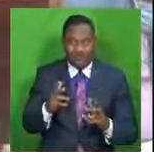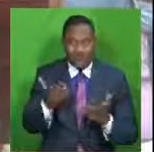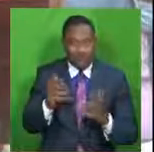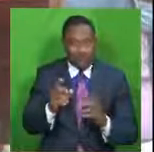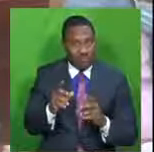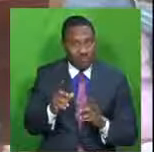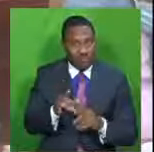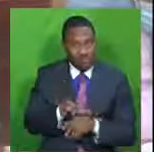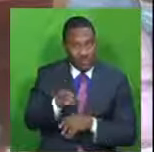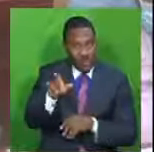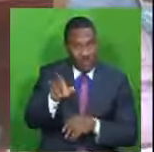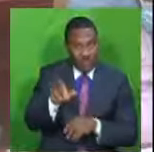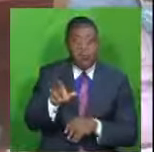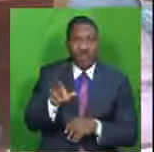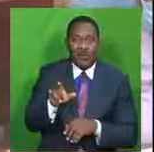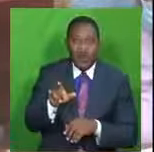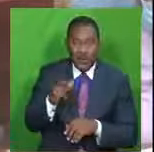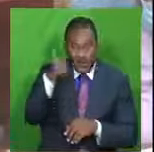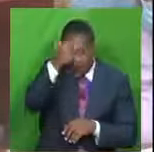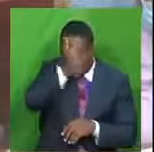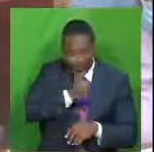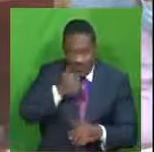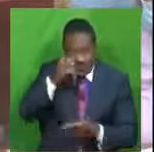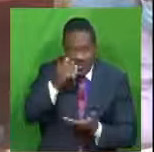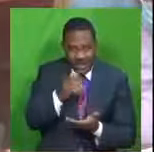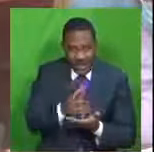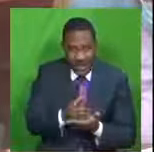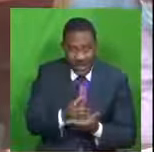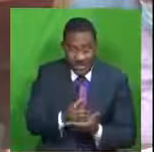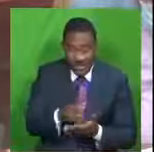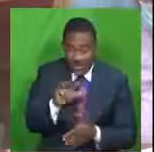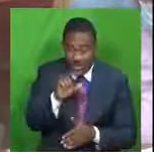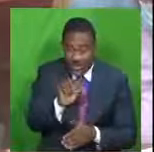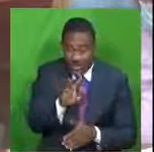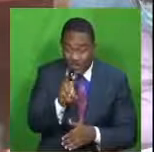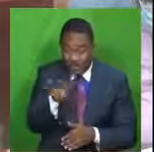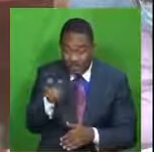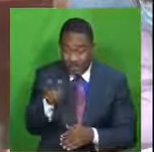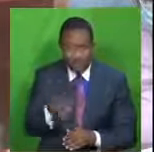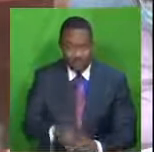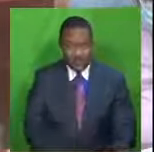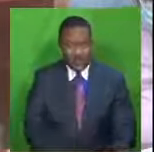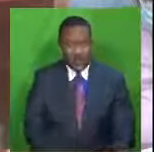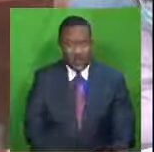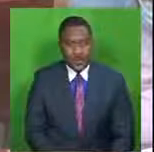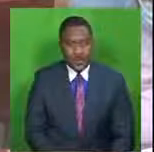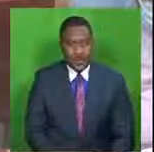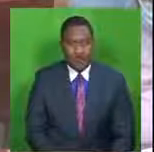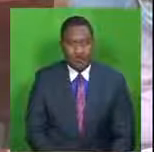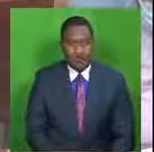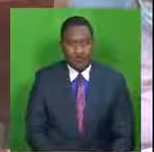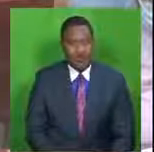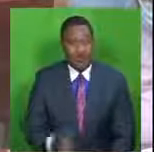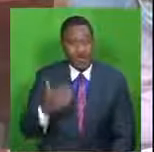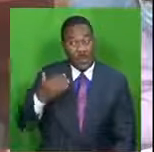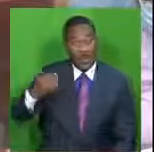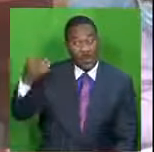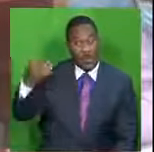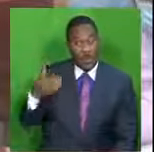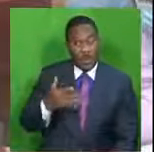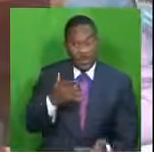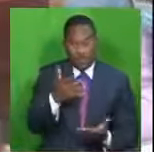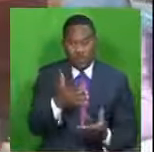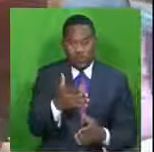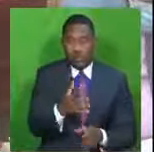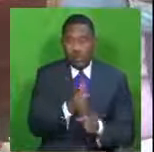AFCON 2022. Mr. Speaker, historically, Ghana has won the African Cup of